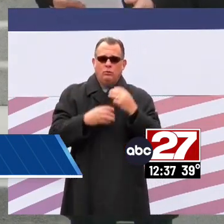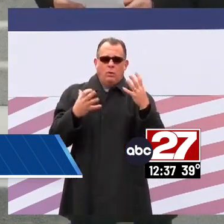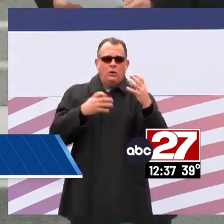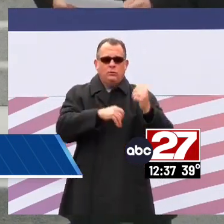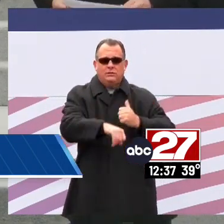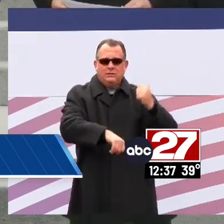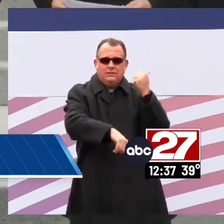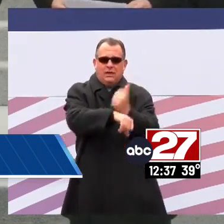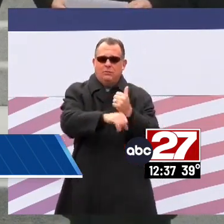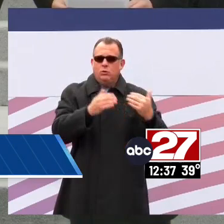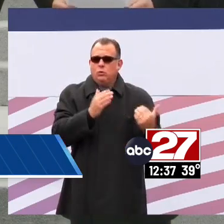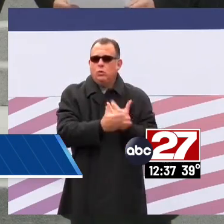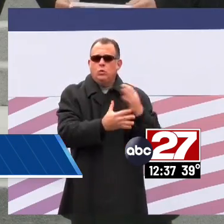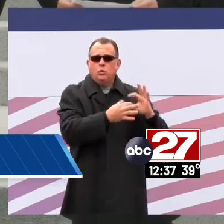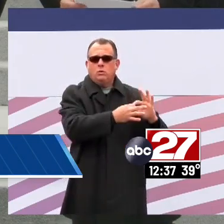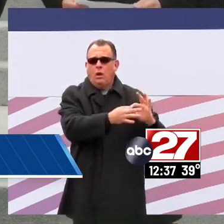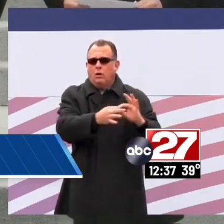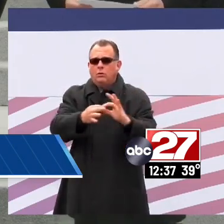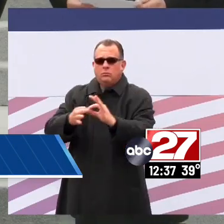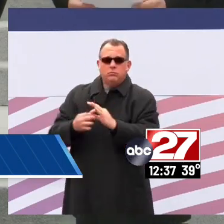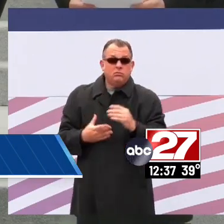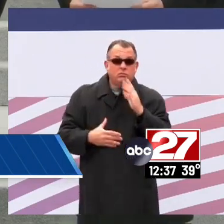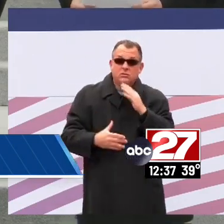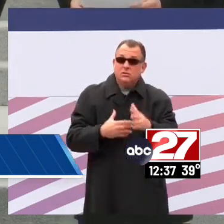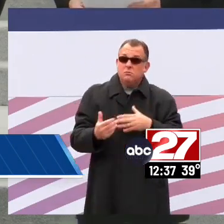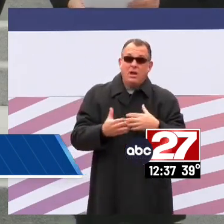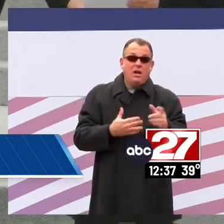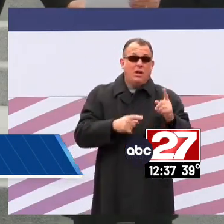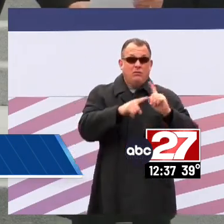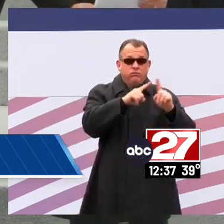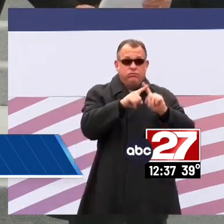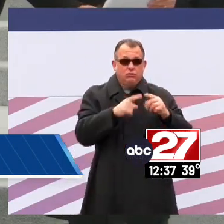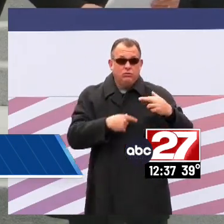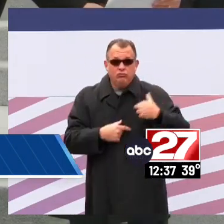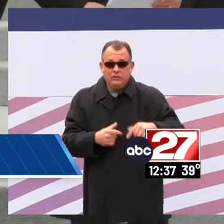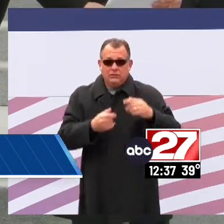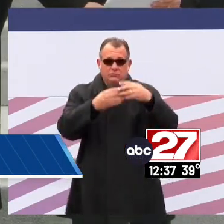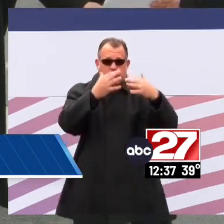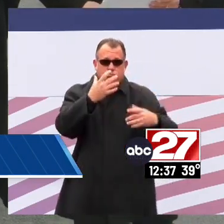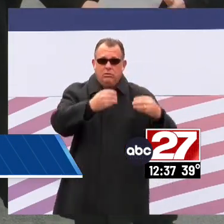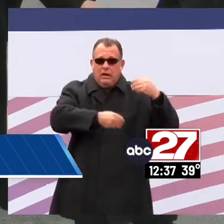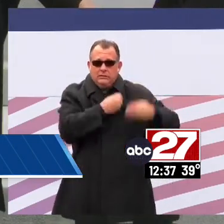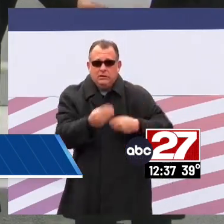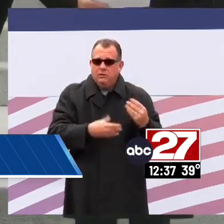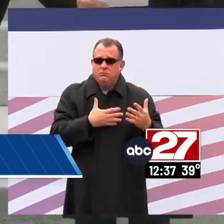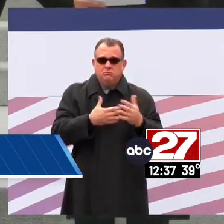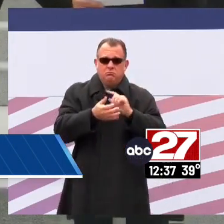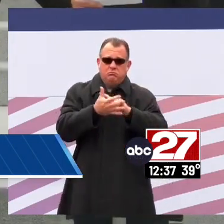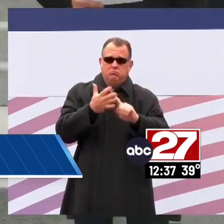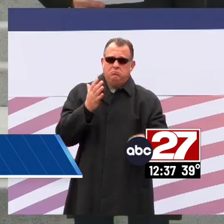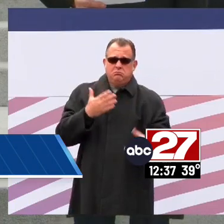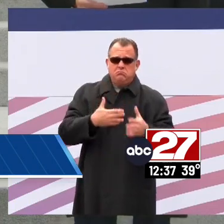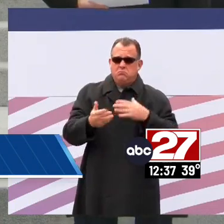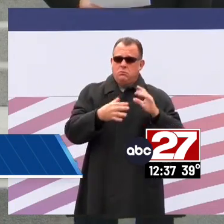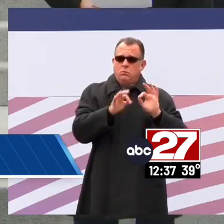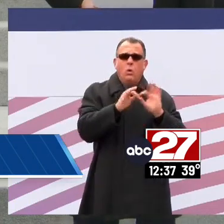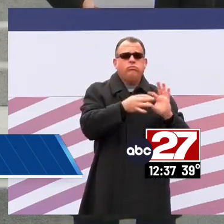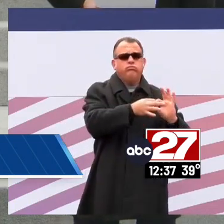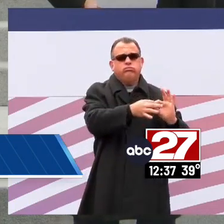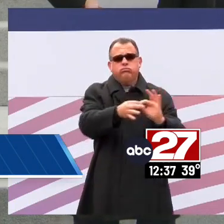friendship across religious, racial, and ethnic boundaries, to create